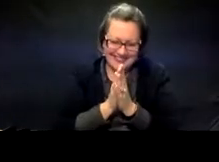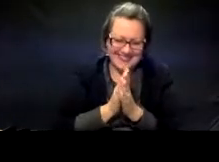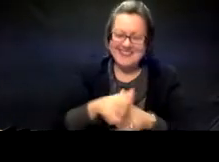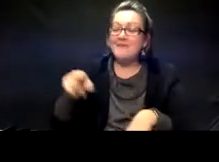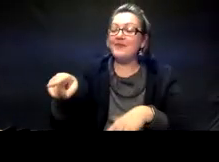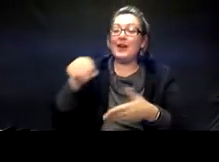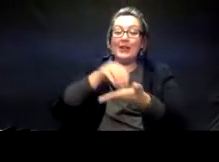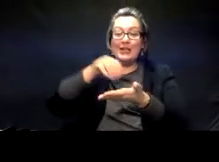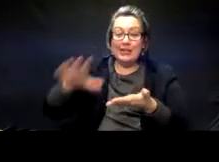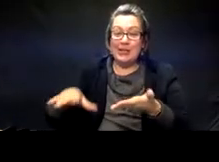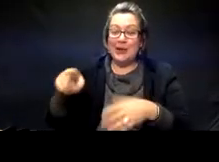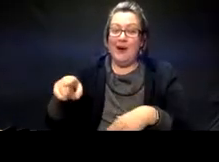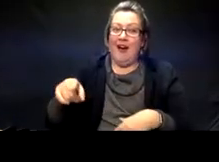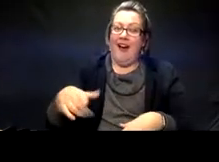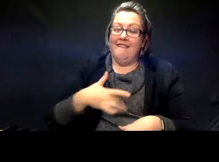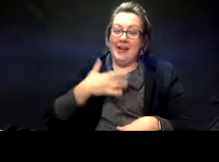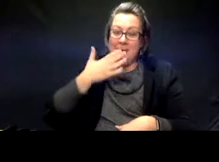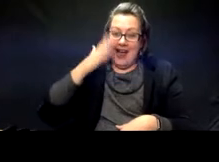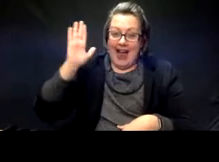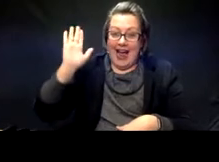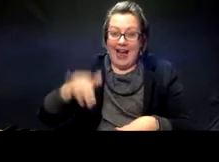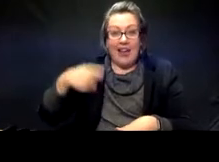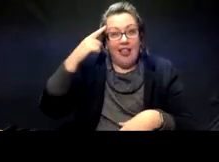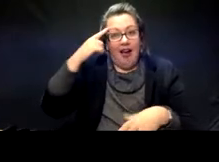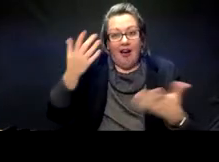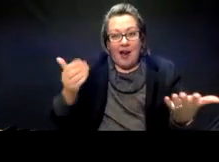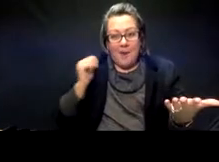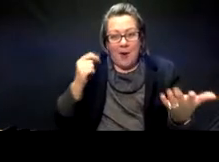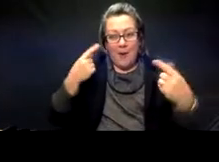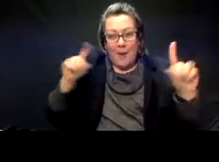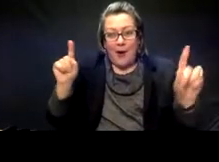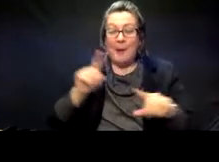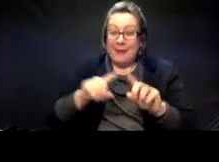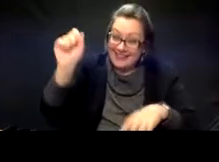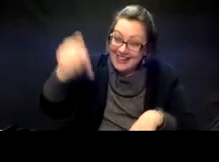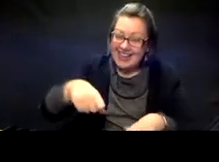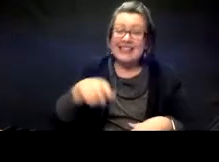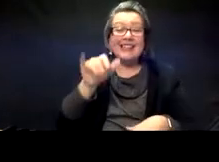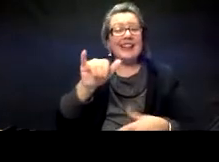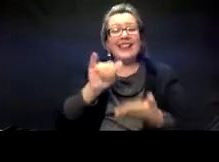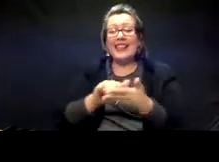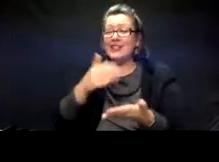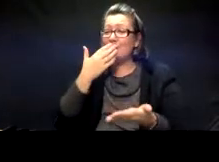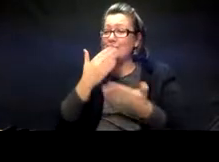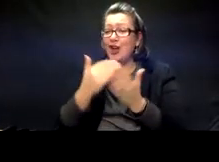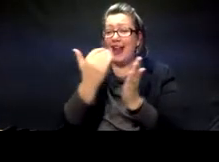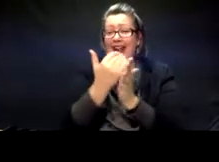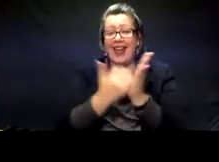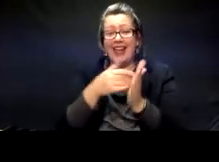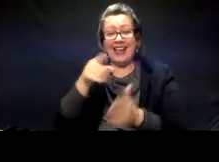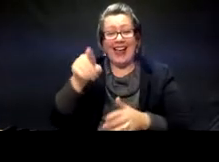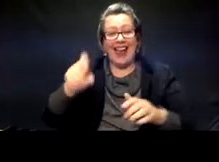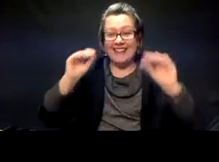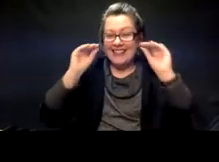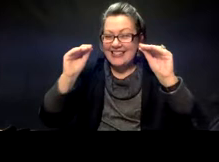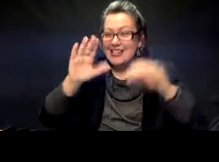supervisor said there was no call. So the student felt so bad and thought that it wouldn't work, but it sure did. And